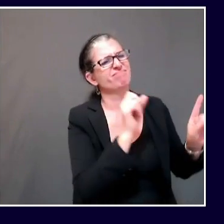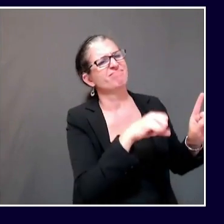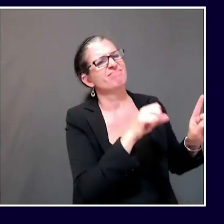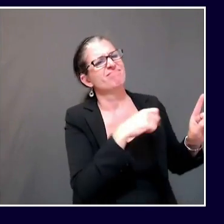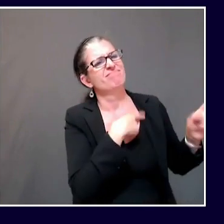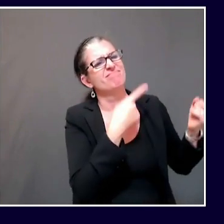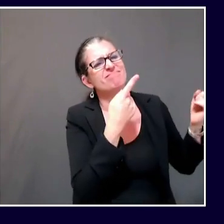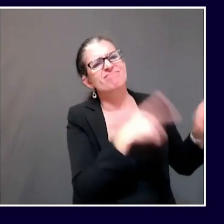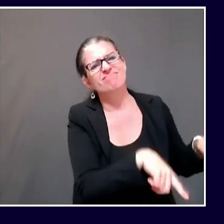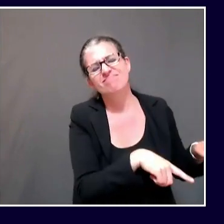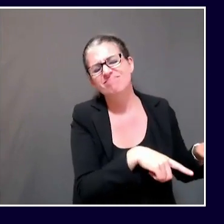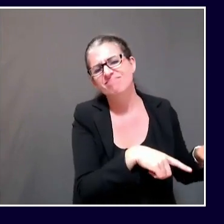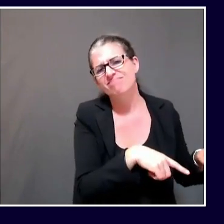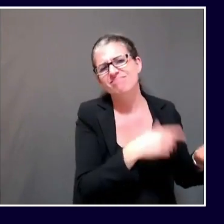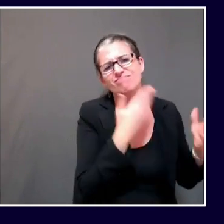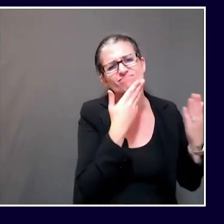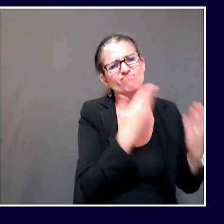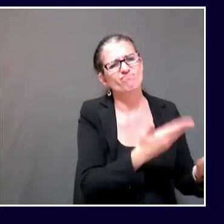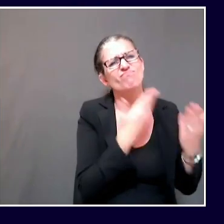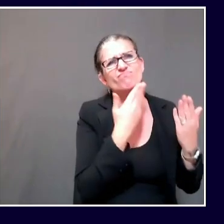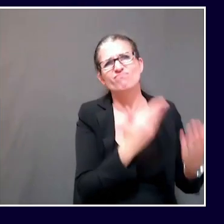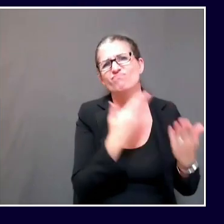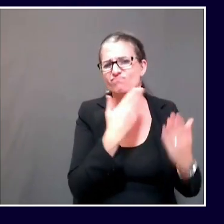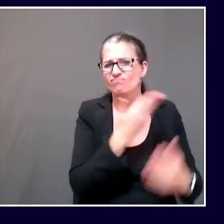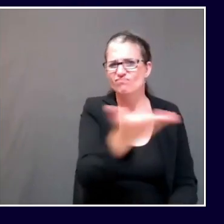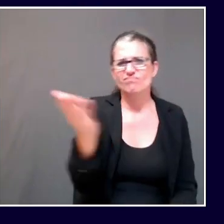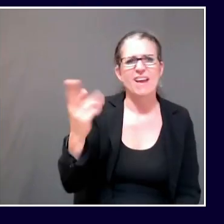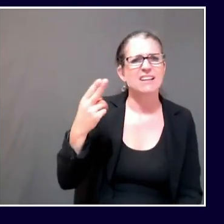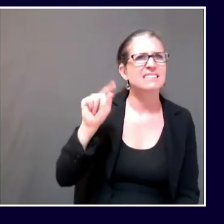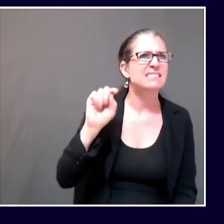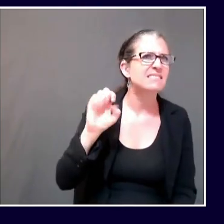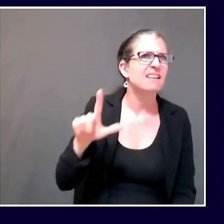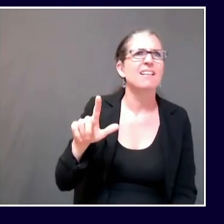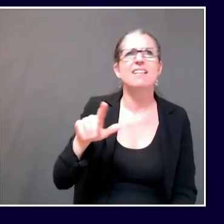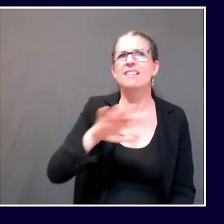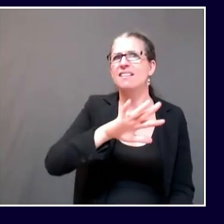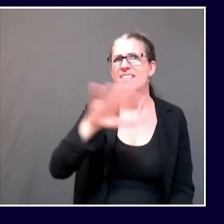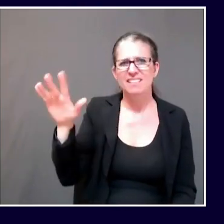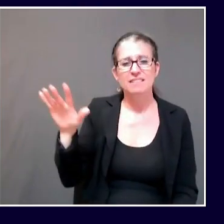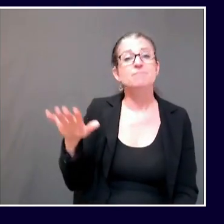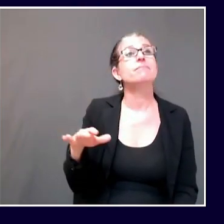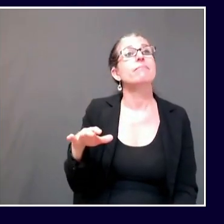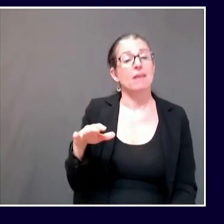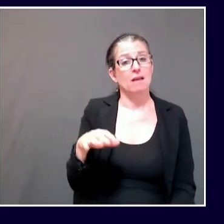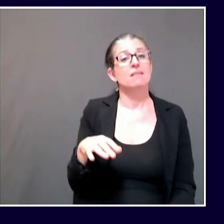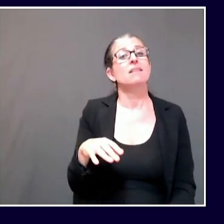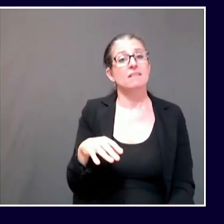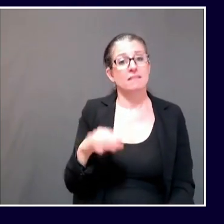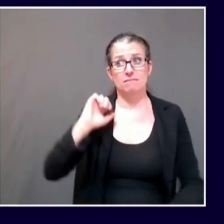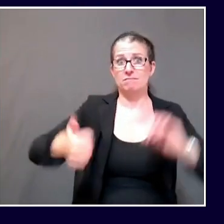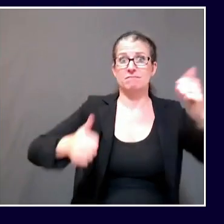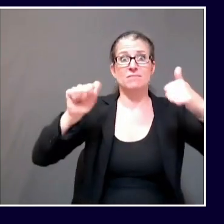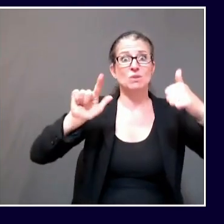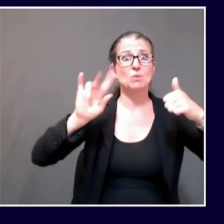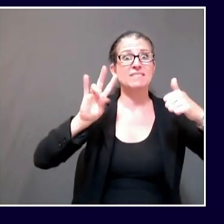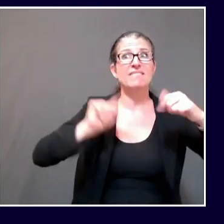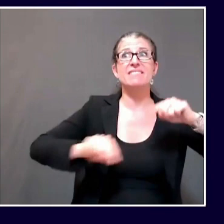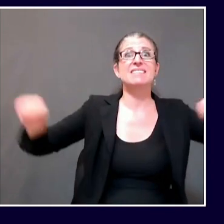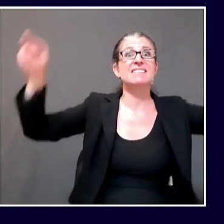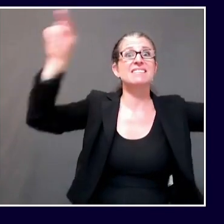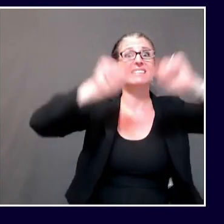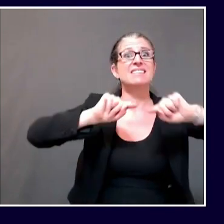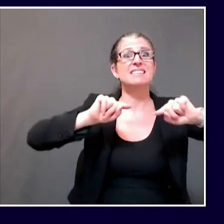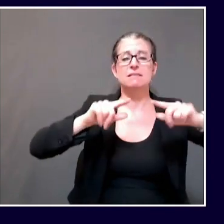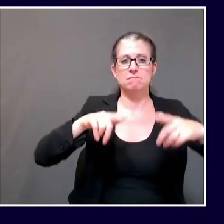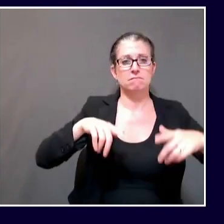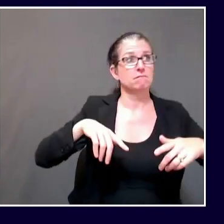The announcement that the Commissioner made earlier around our expanded testing capacity is significant. But things like expanded